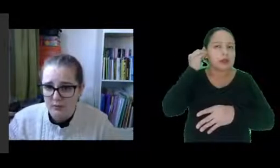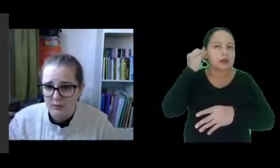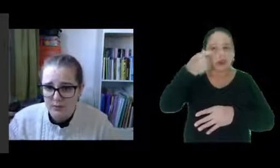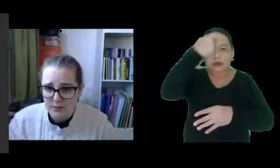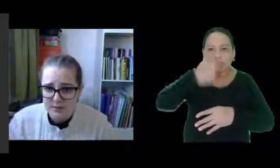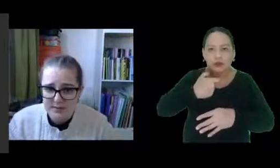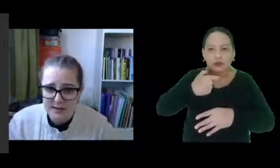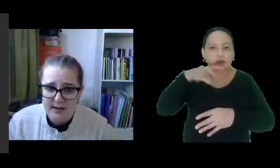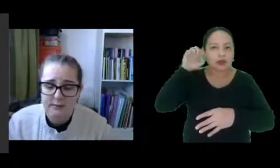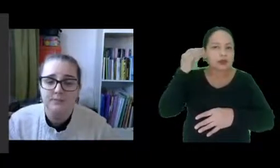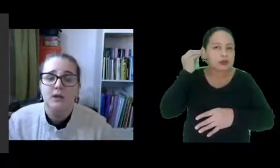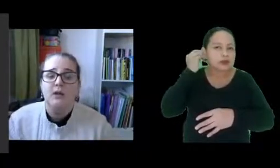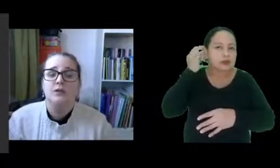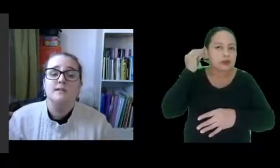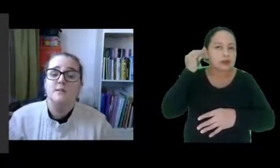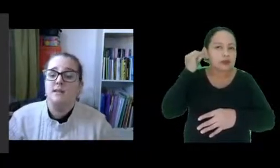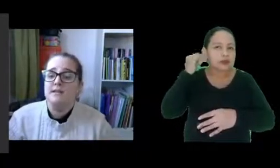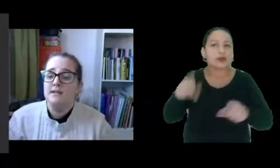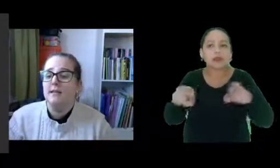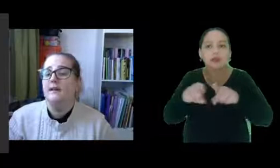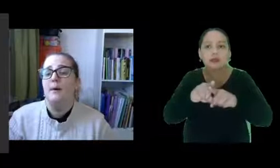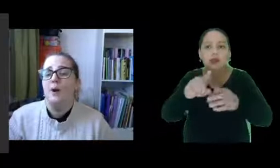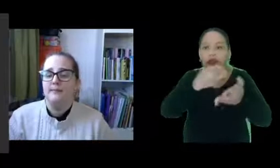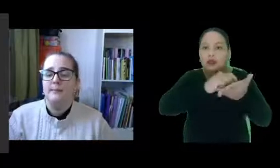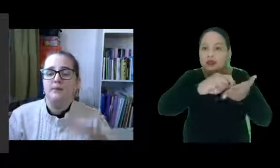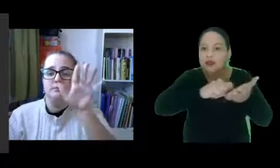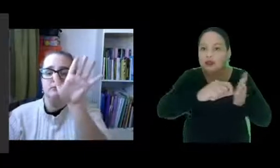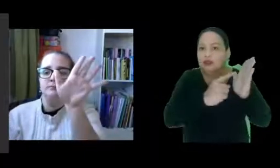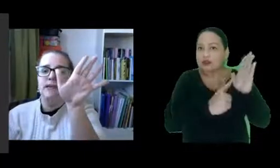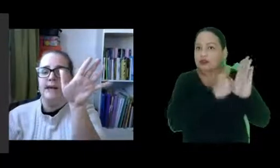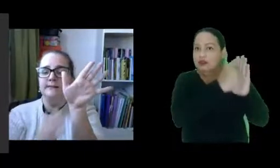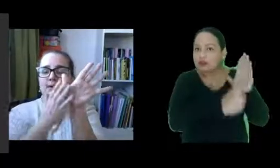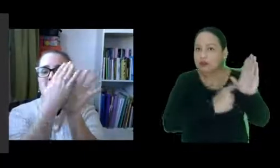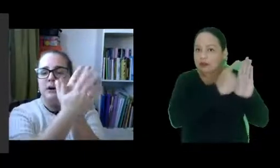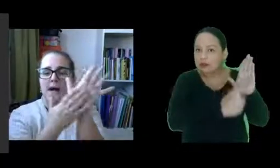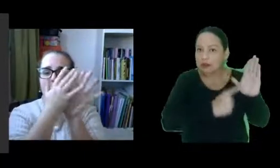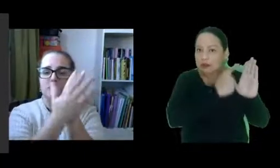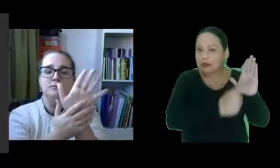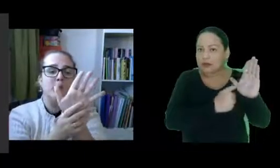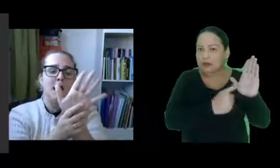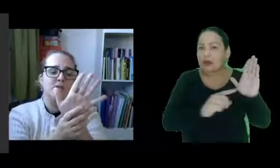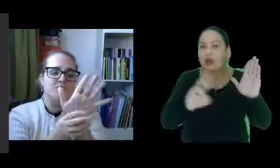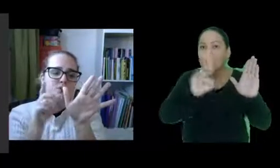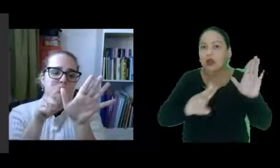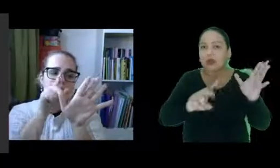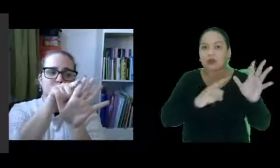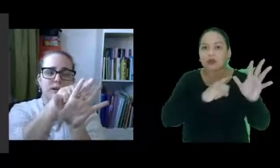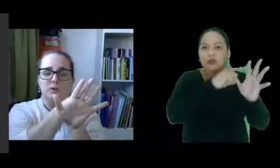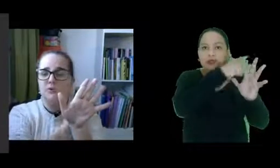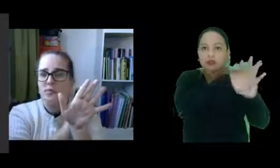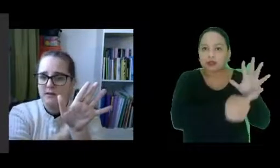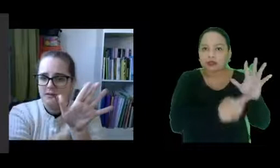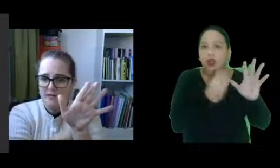the deafblind person. We have the writing in the palm of our hand, where we use the 5 fingers as